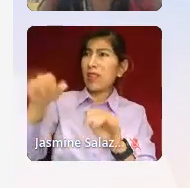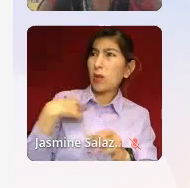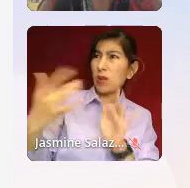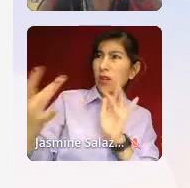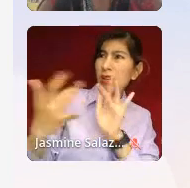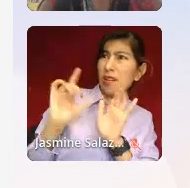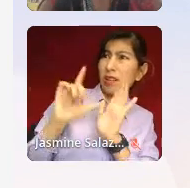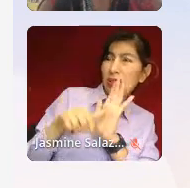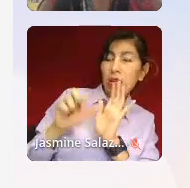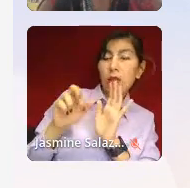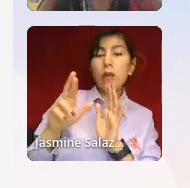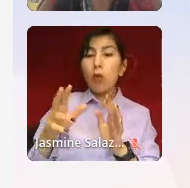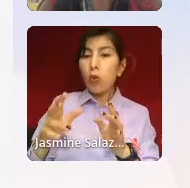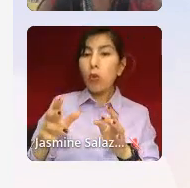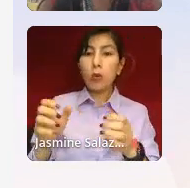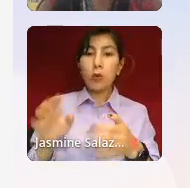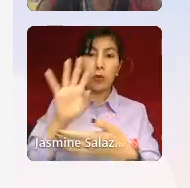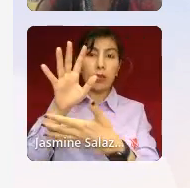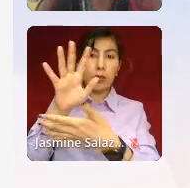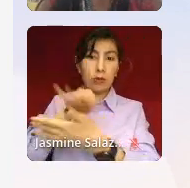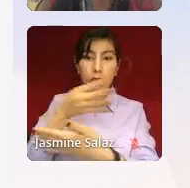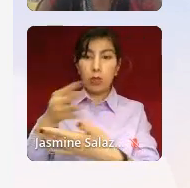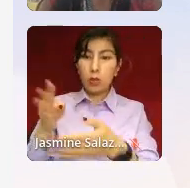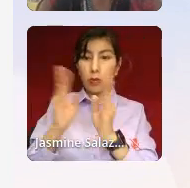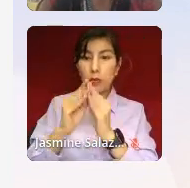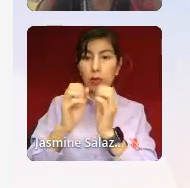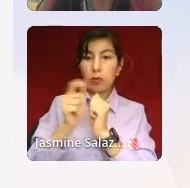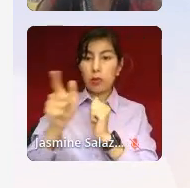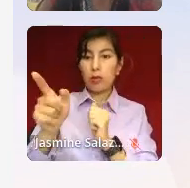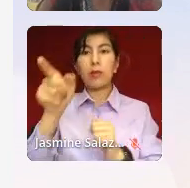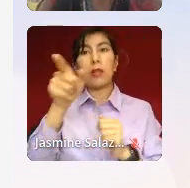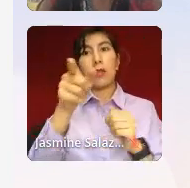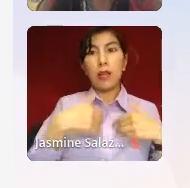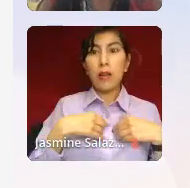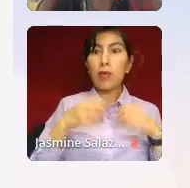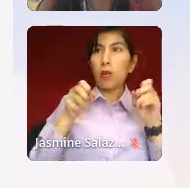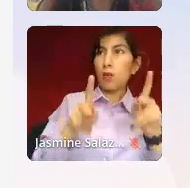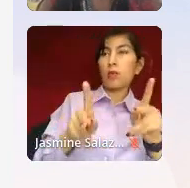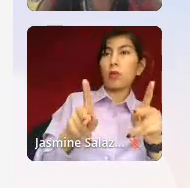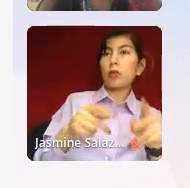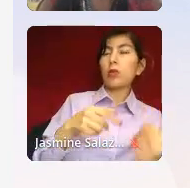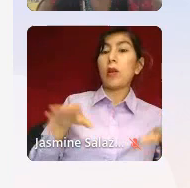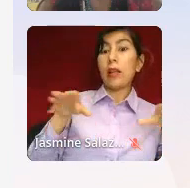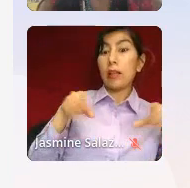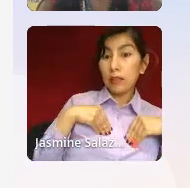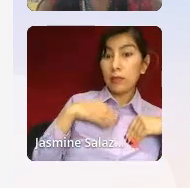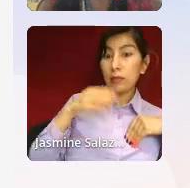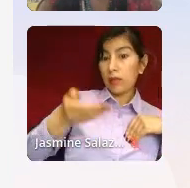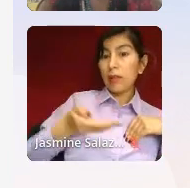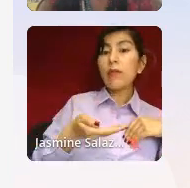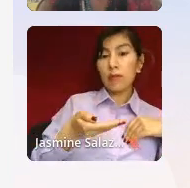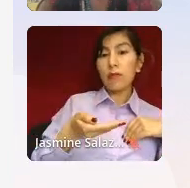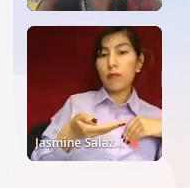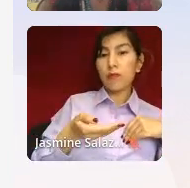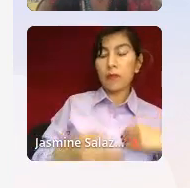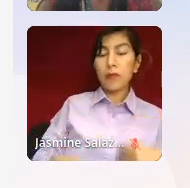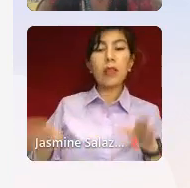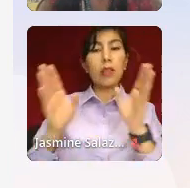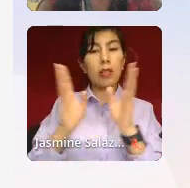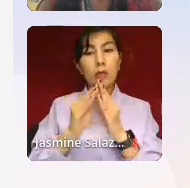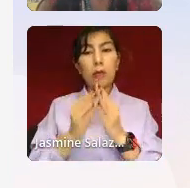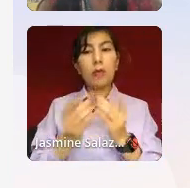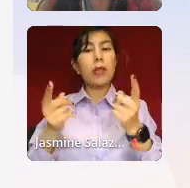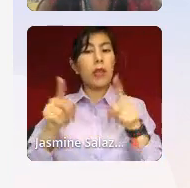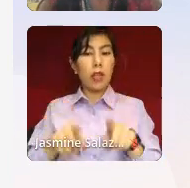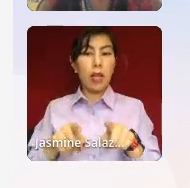Or you can schedule a meeting with them and they'll have the opportunity to accept that invite. The meetings happen